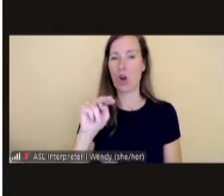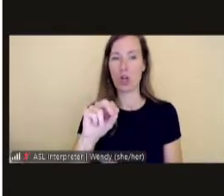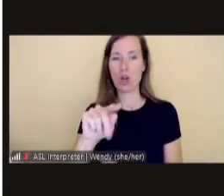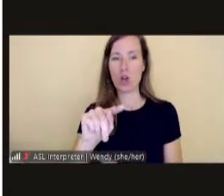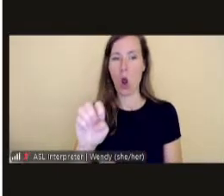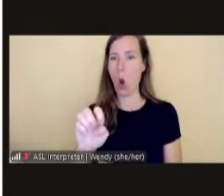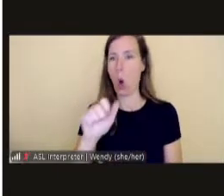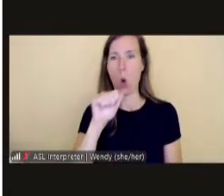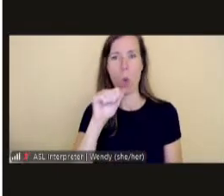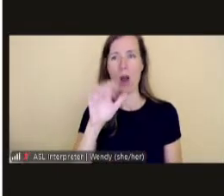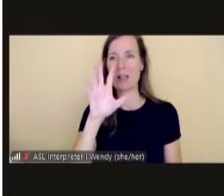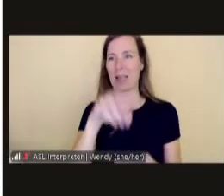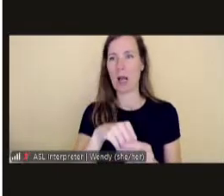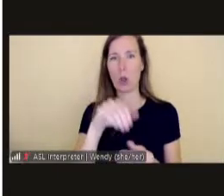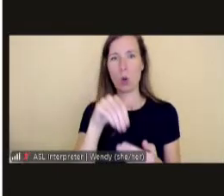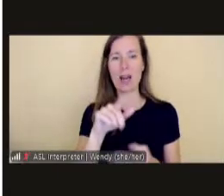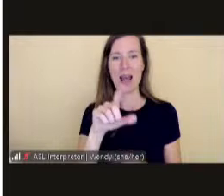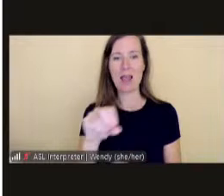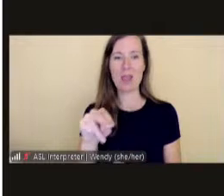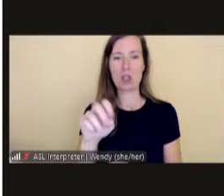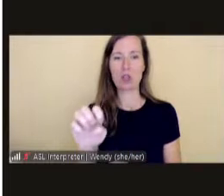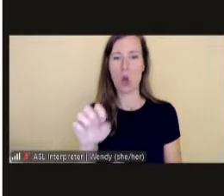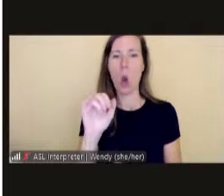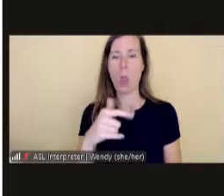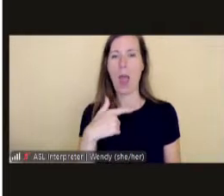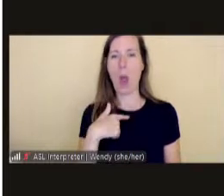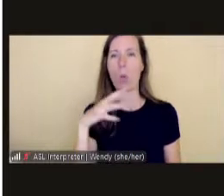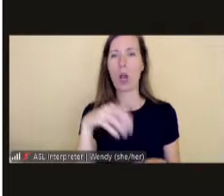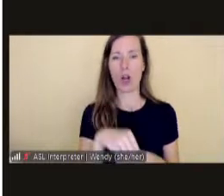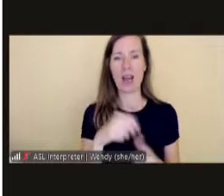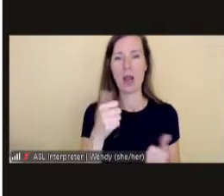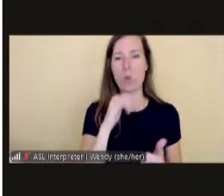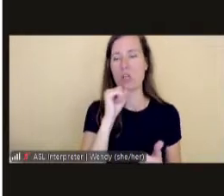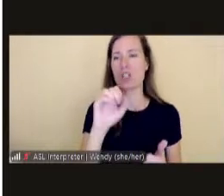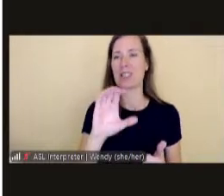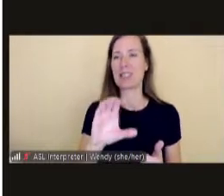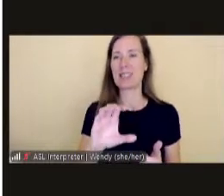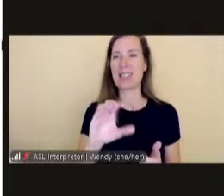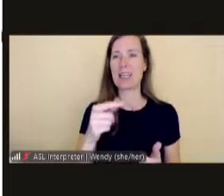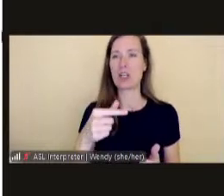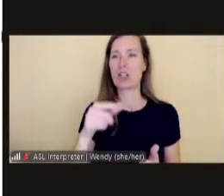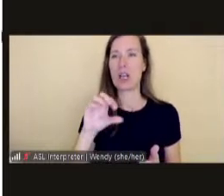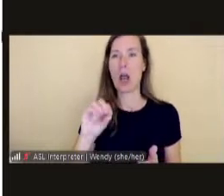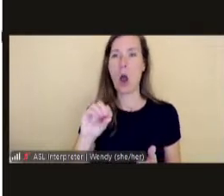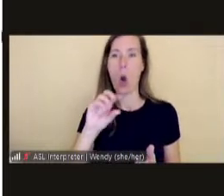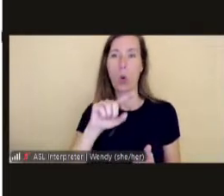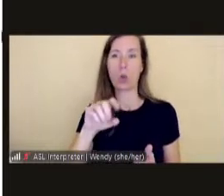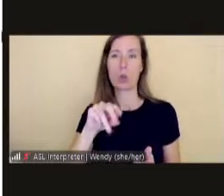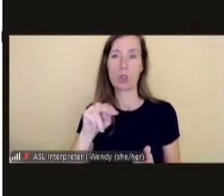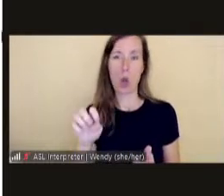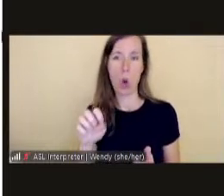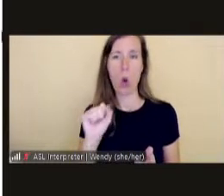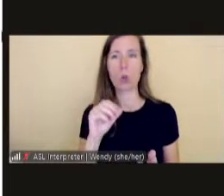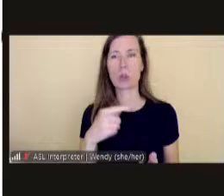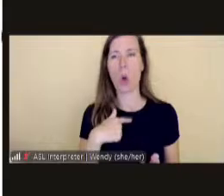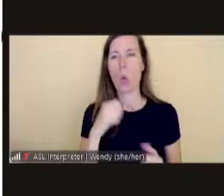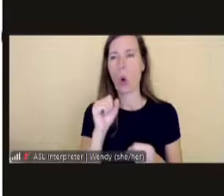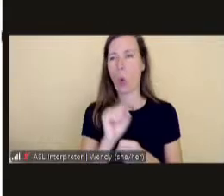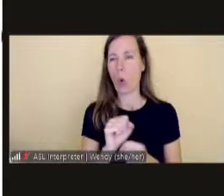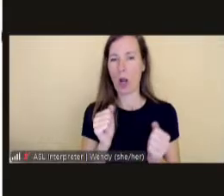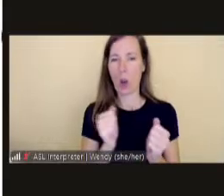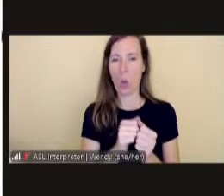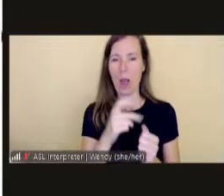zone that we're in, which is the CGO zone. And so we're working through with Park and Planning as part of